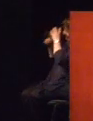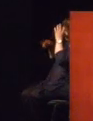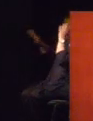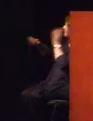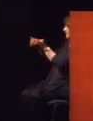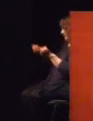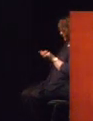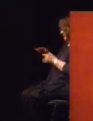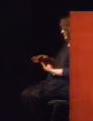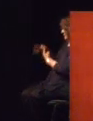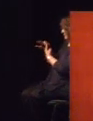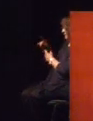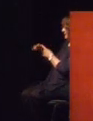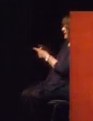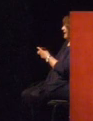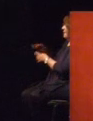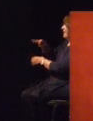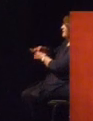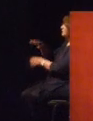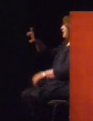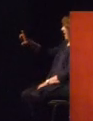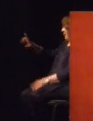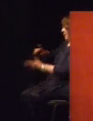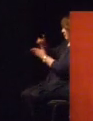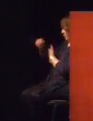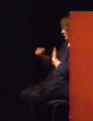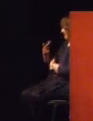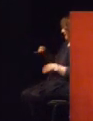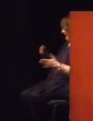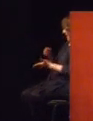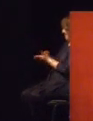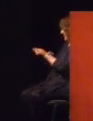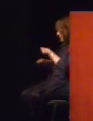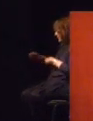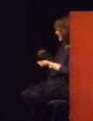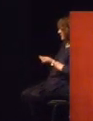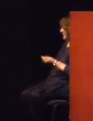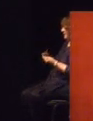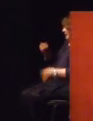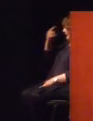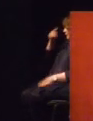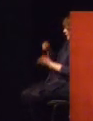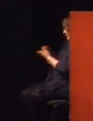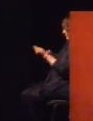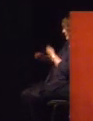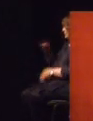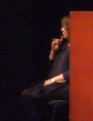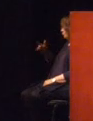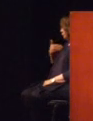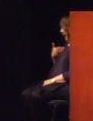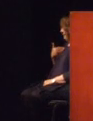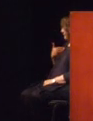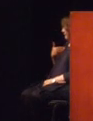particular around Measure L projects and our budget. And in terms of the budget, we do have